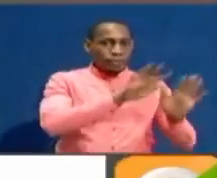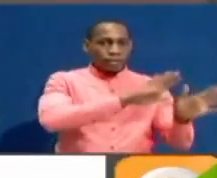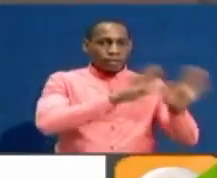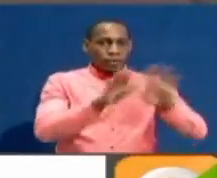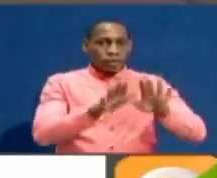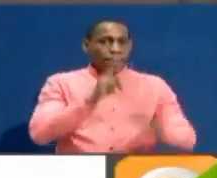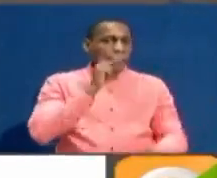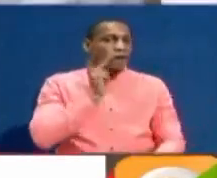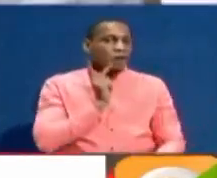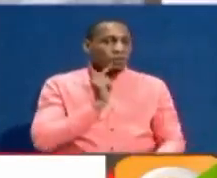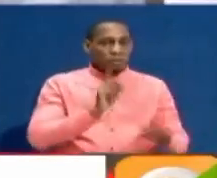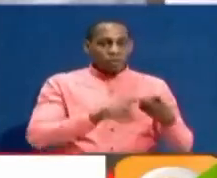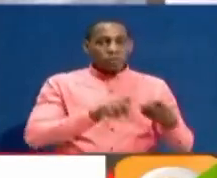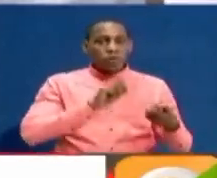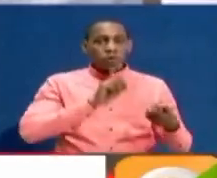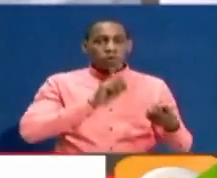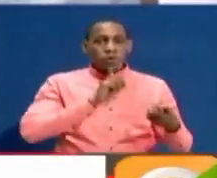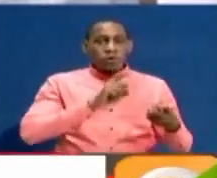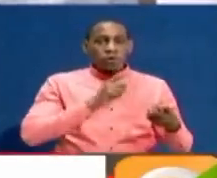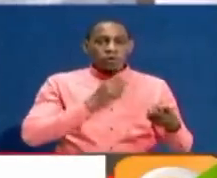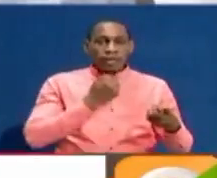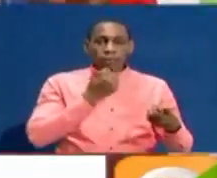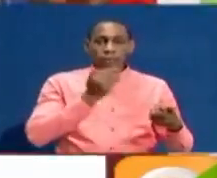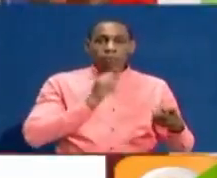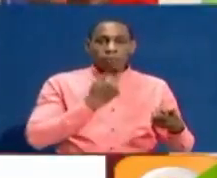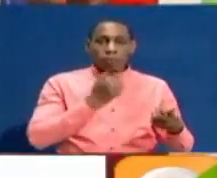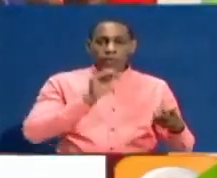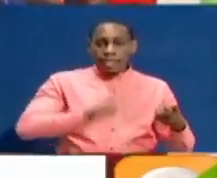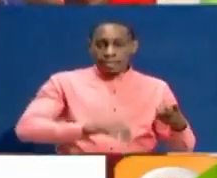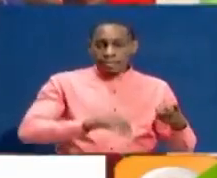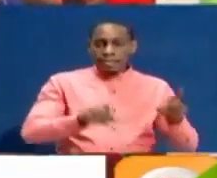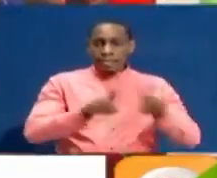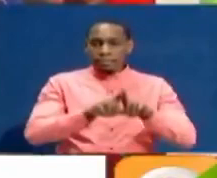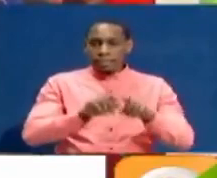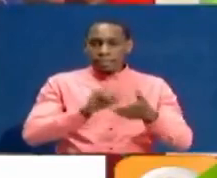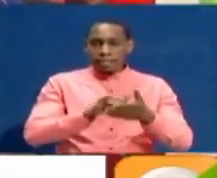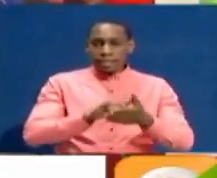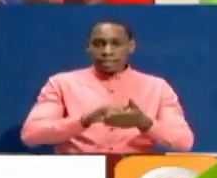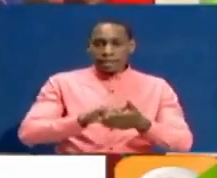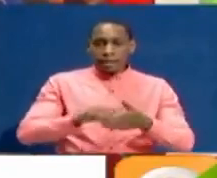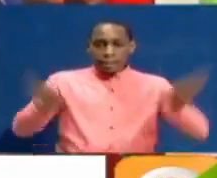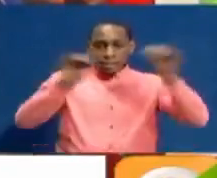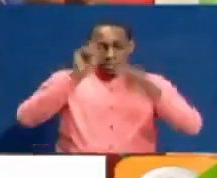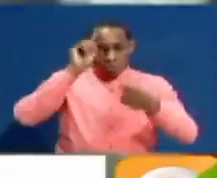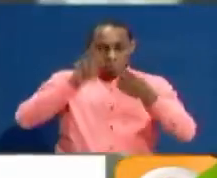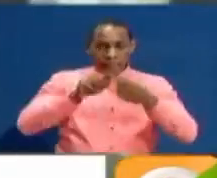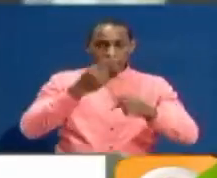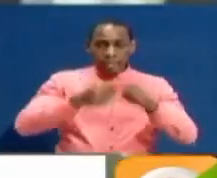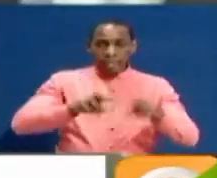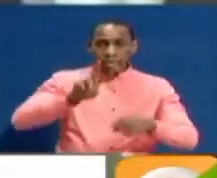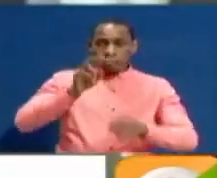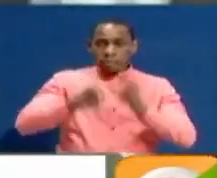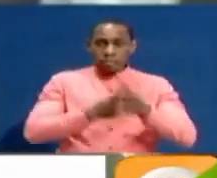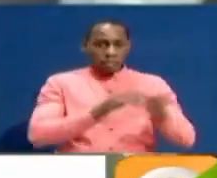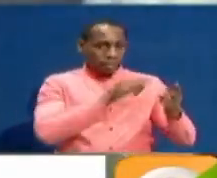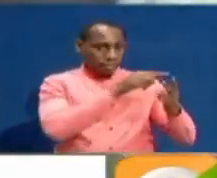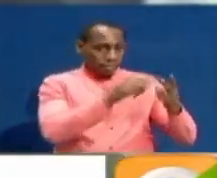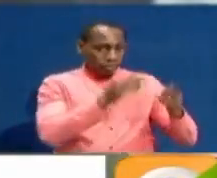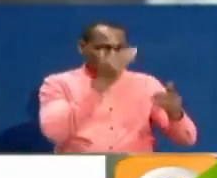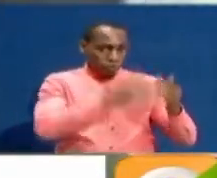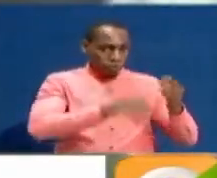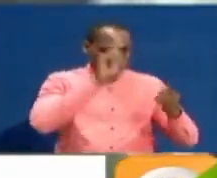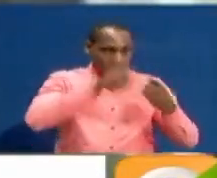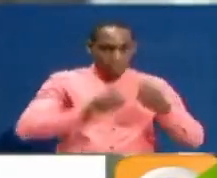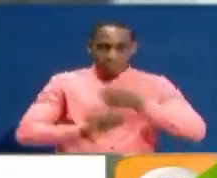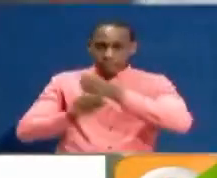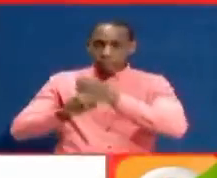Kalonzo Musyoka and their KANU counterpart Gideon Moi, who also have presidential ambitions in 2022. Will they shelve theirs